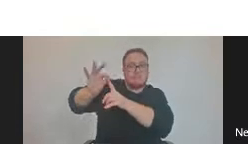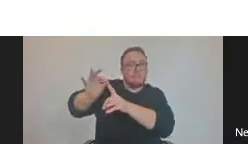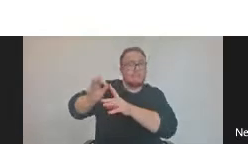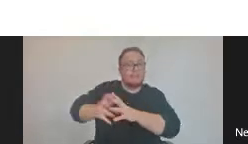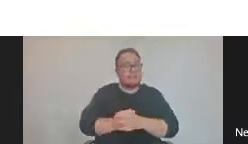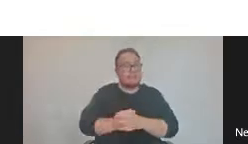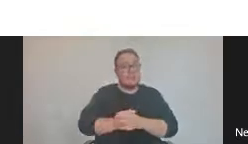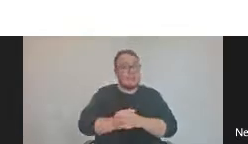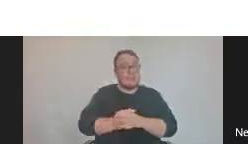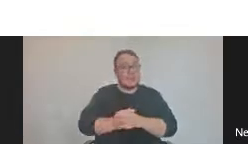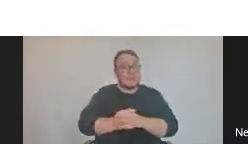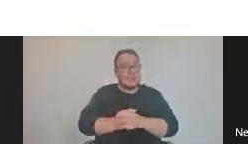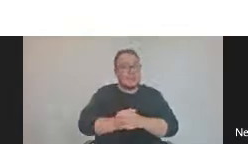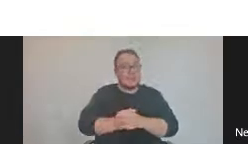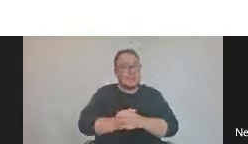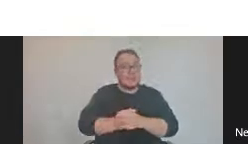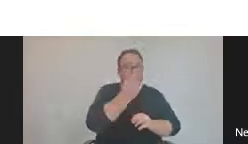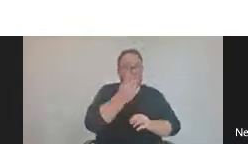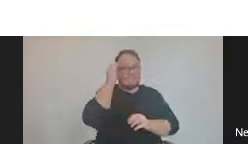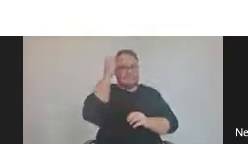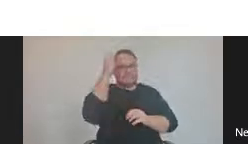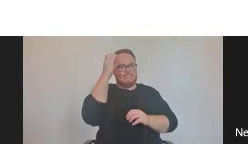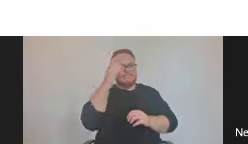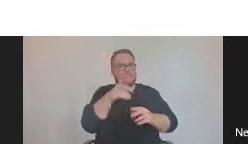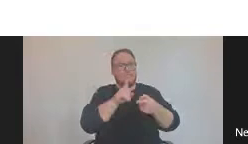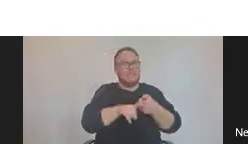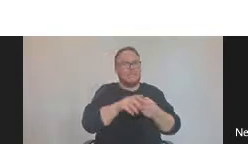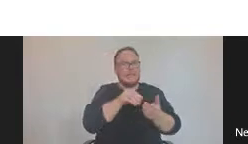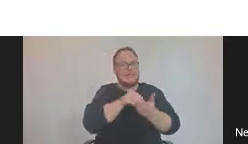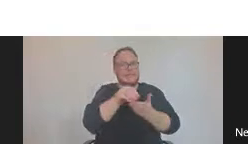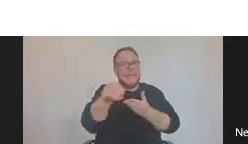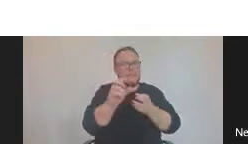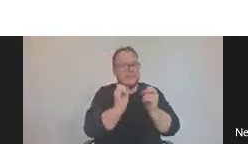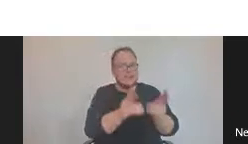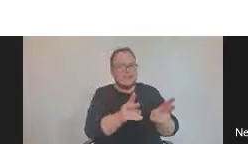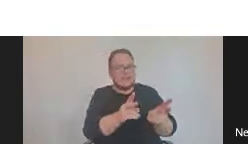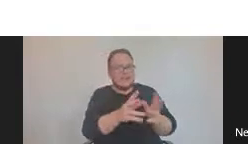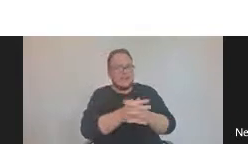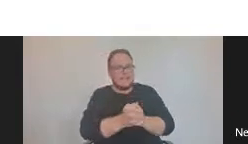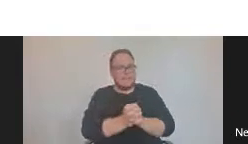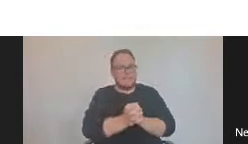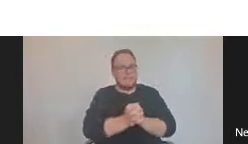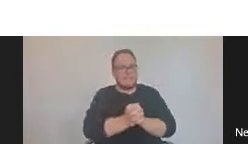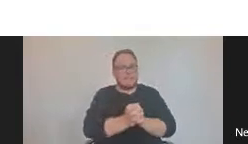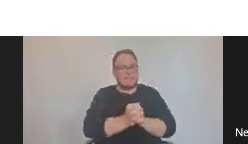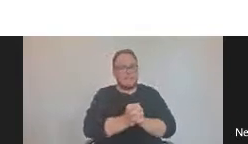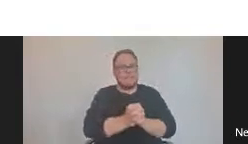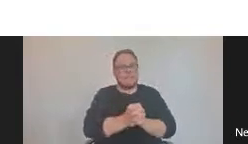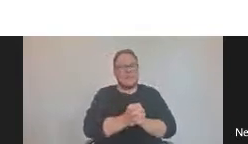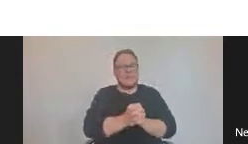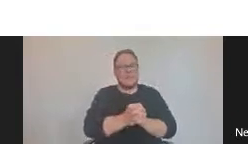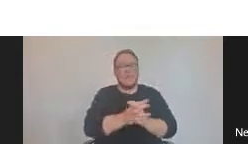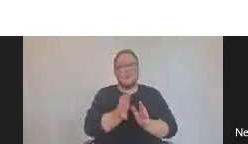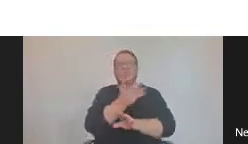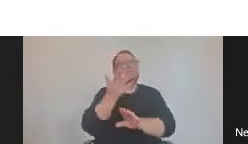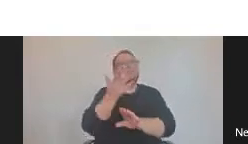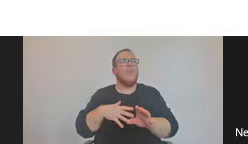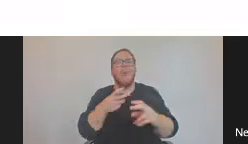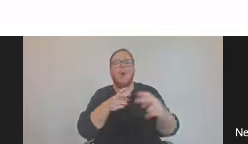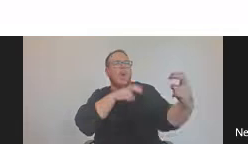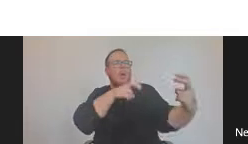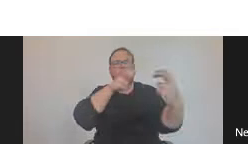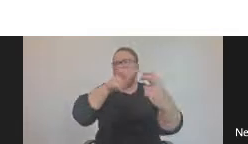way that we actually manage the Staffordshire and Stoke-on-Trent pound, we're spending that once between all system partners rather than arguing around who gets the money, who